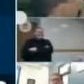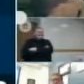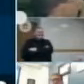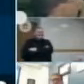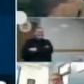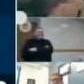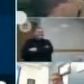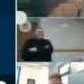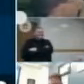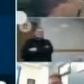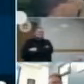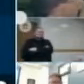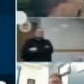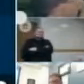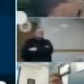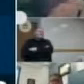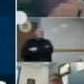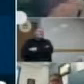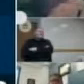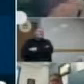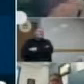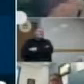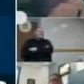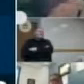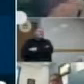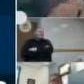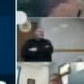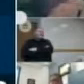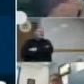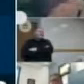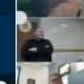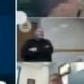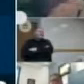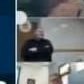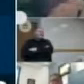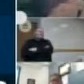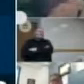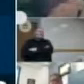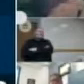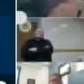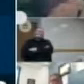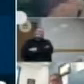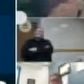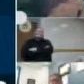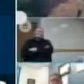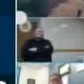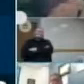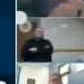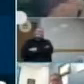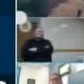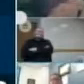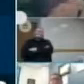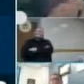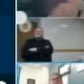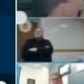North Bennett Street. And I've been a lifelong resident of the North End. I'm raising my 2 children